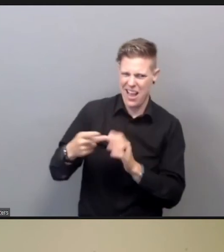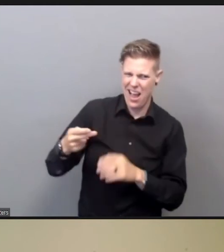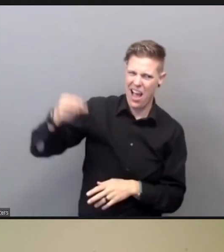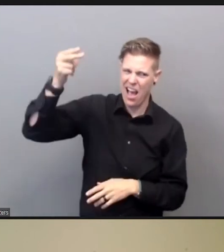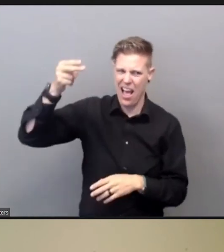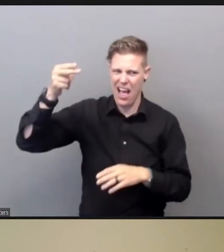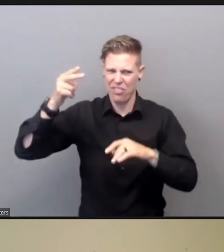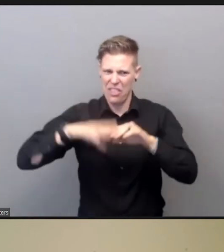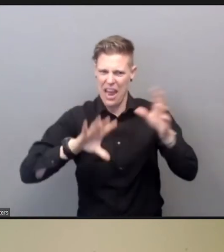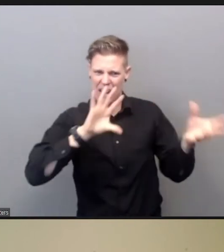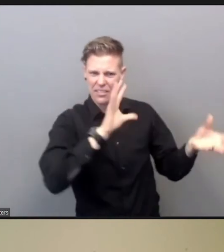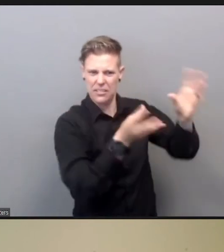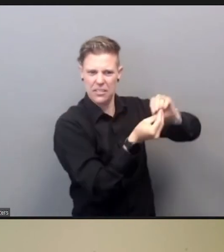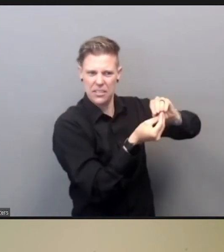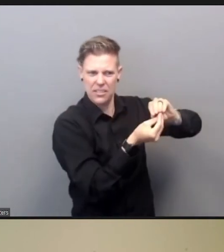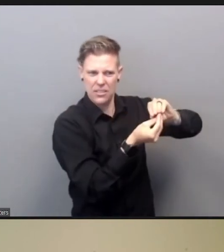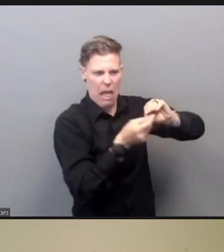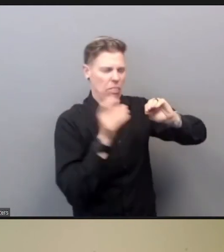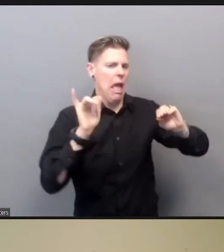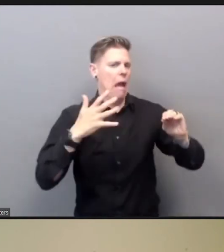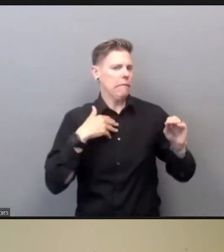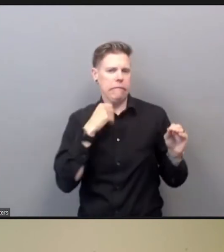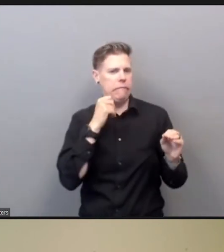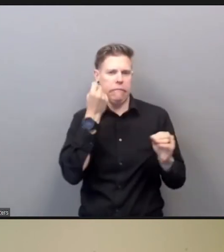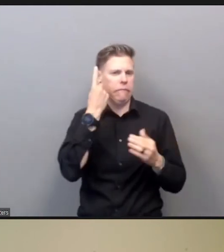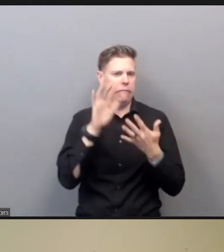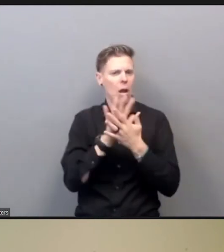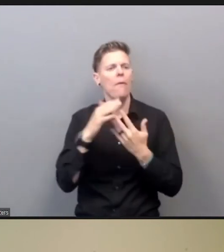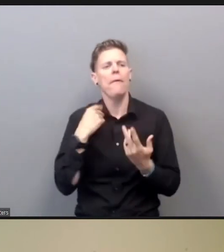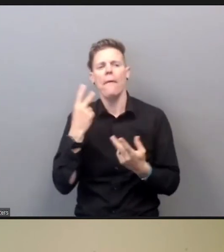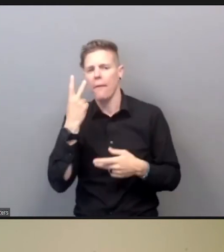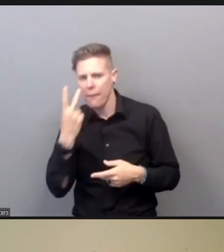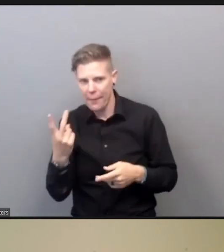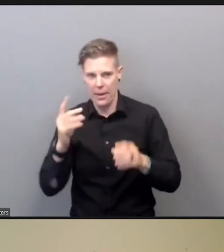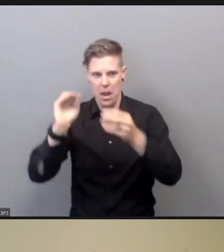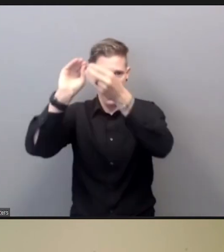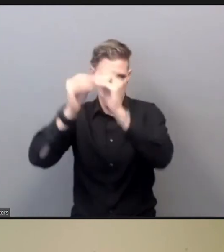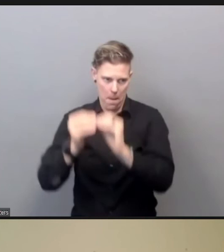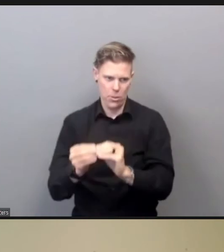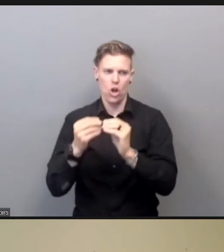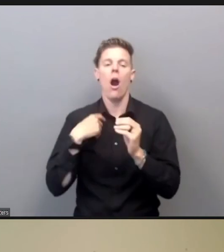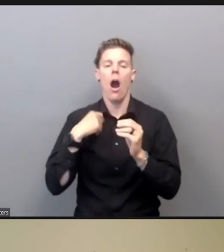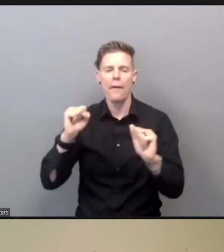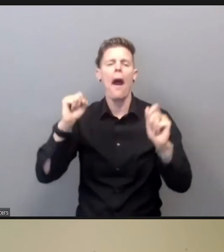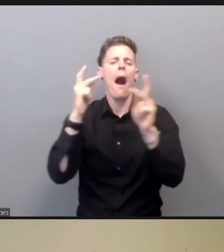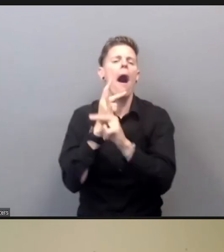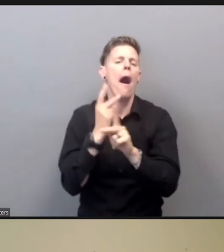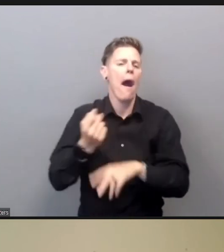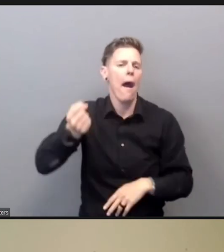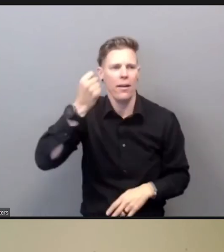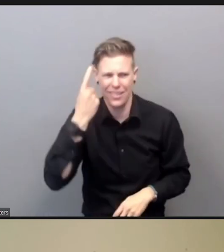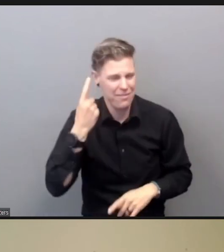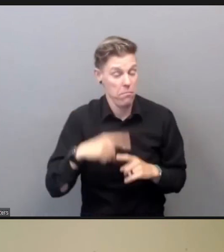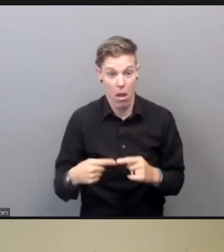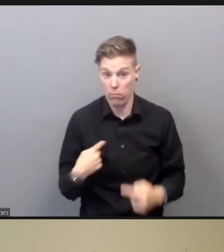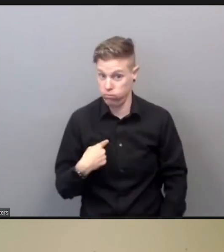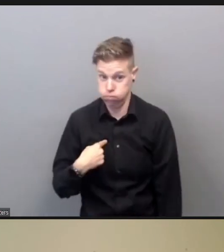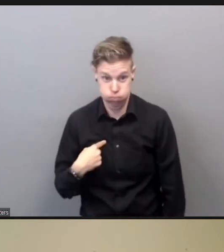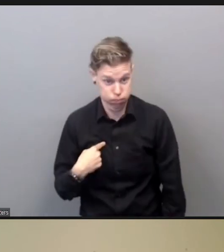from the census, I would be able to then do the math, but I couldn't. Good try, though.